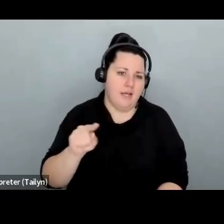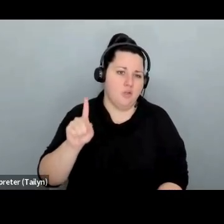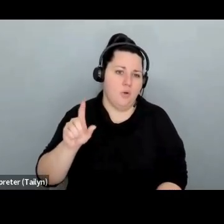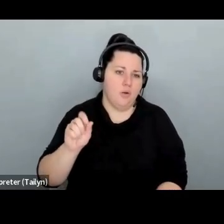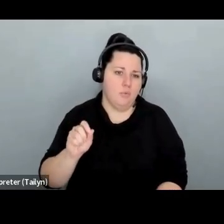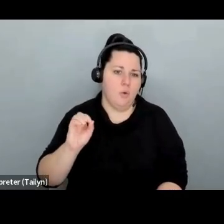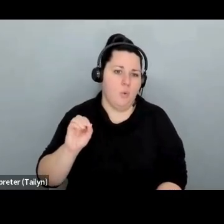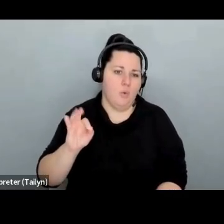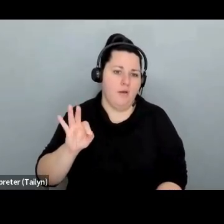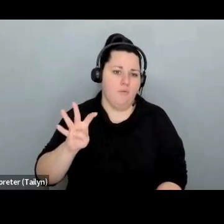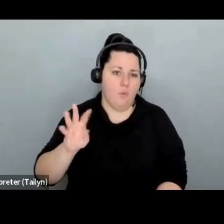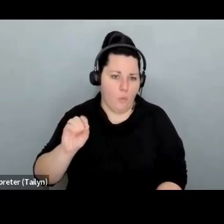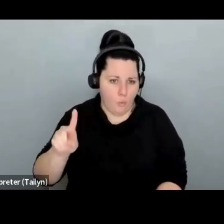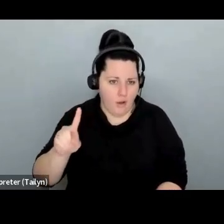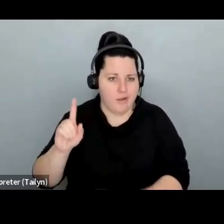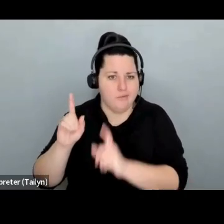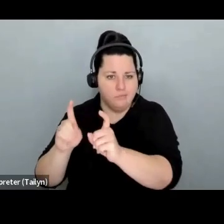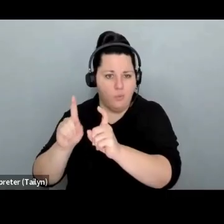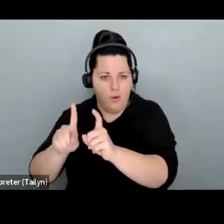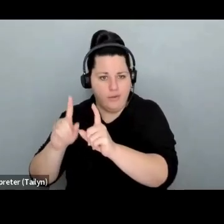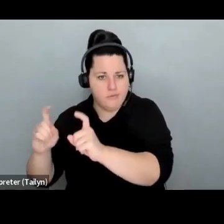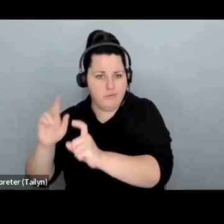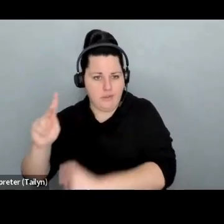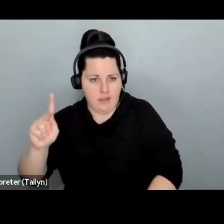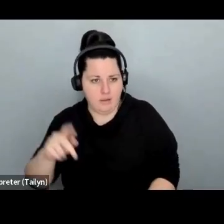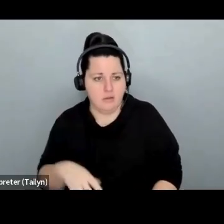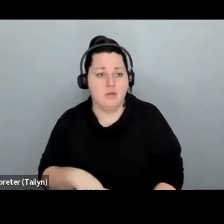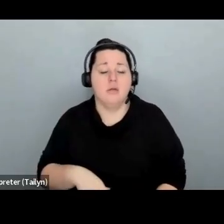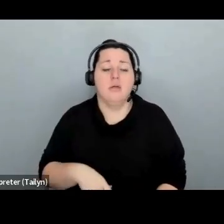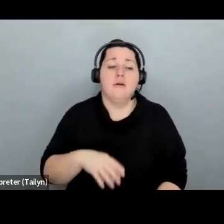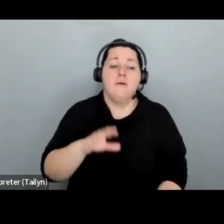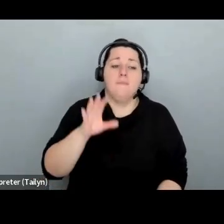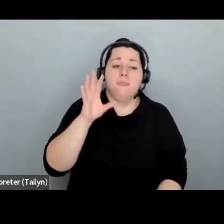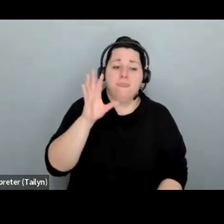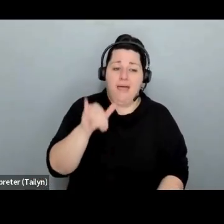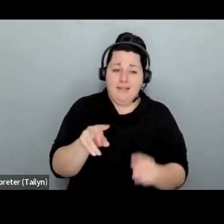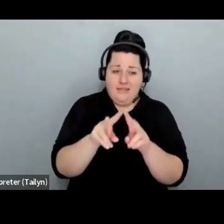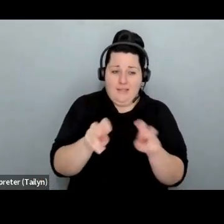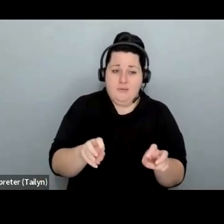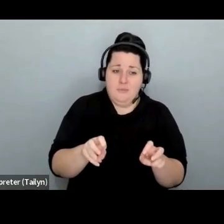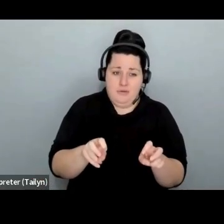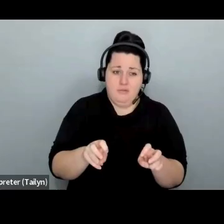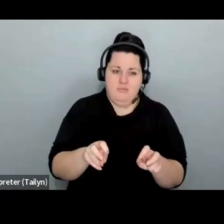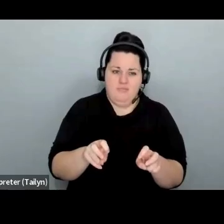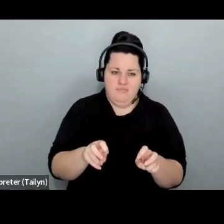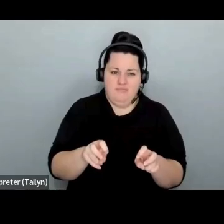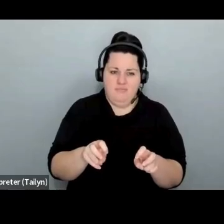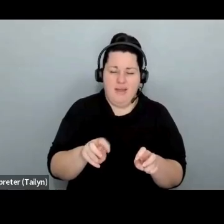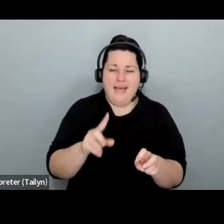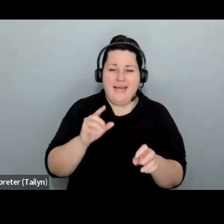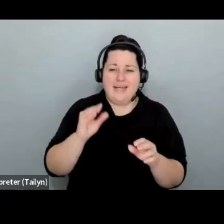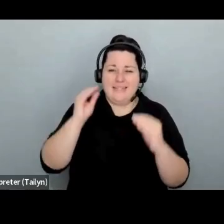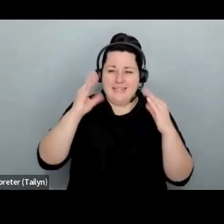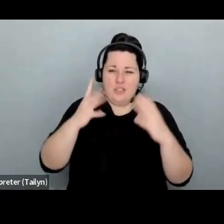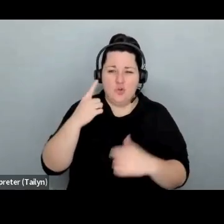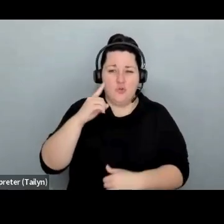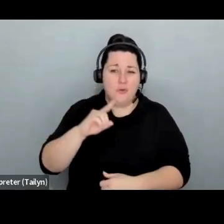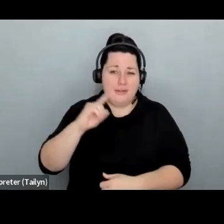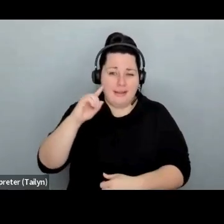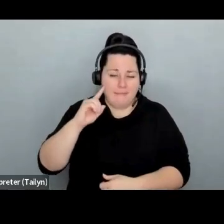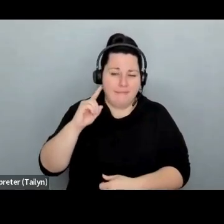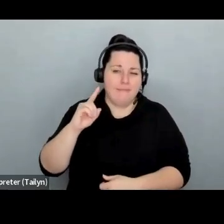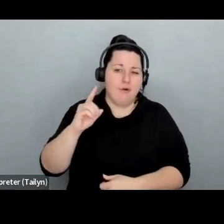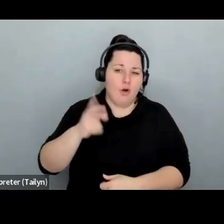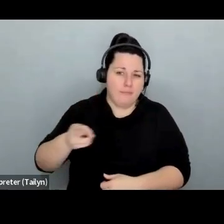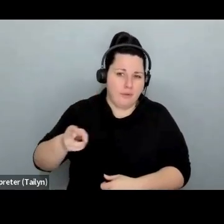6A-1.09401, parentheses 1K. This assessment must be conducted by a teacher of the deaf or hard of